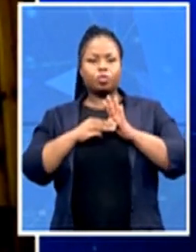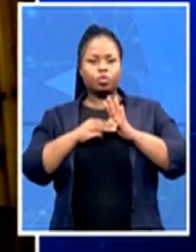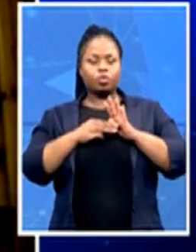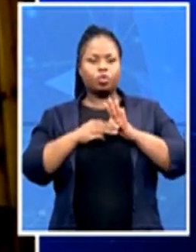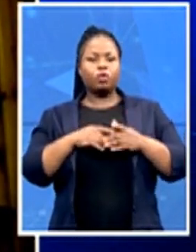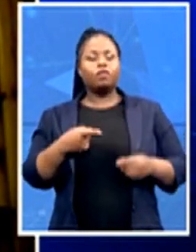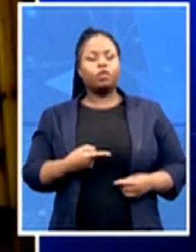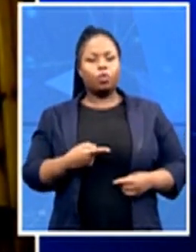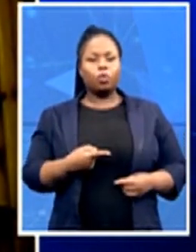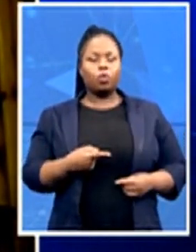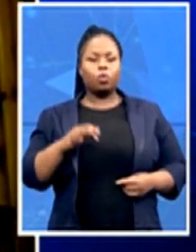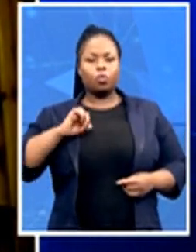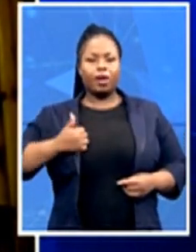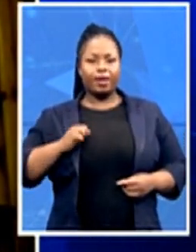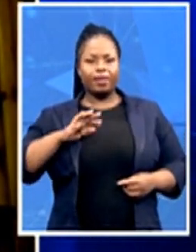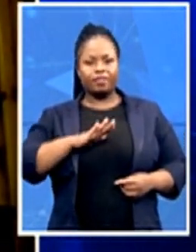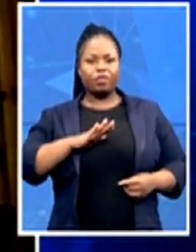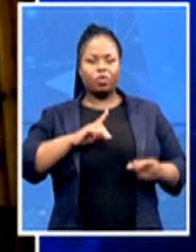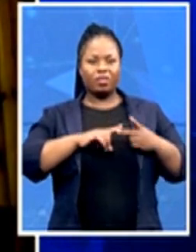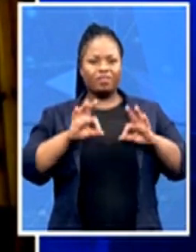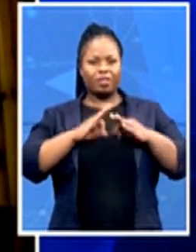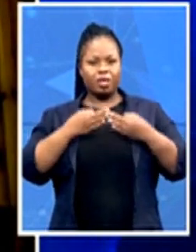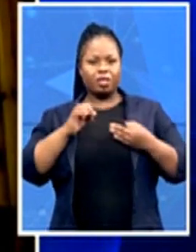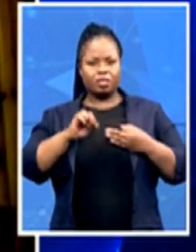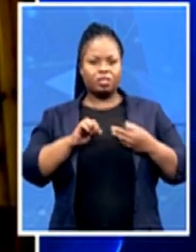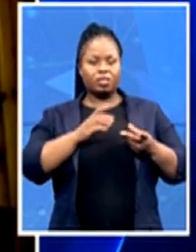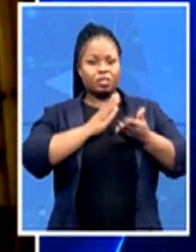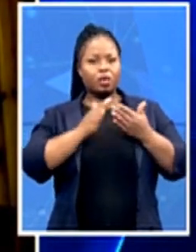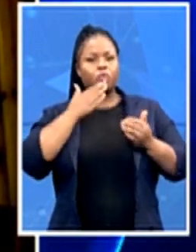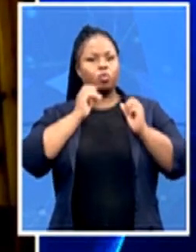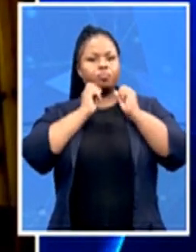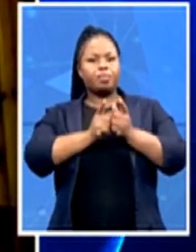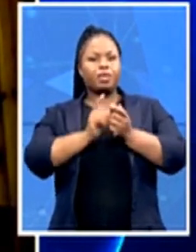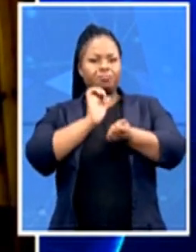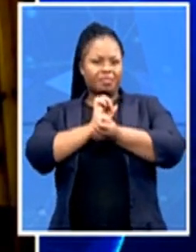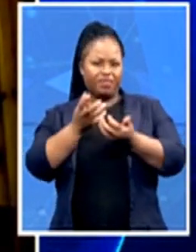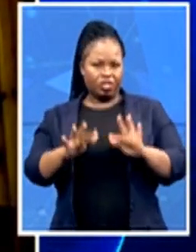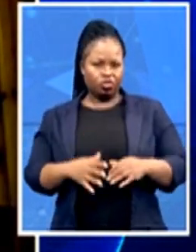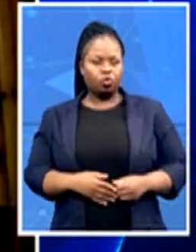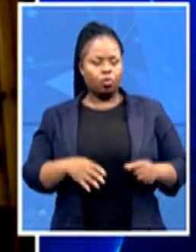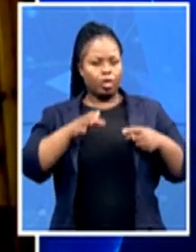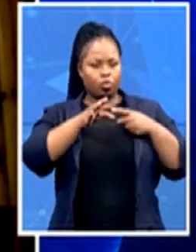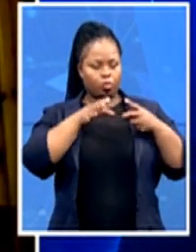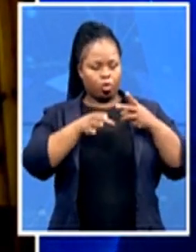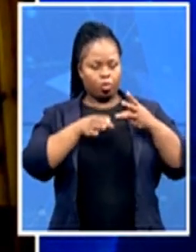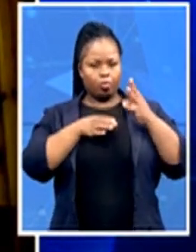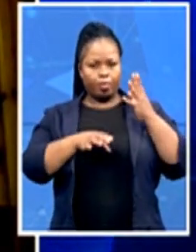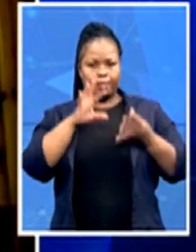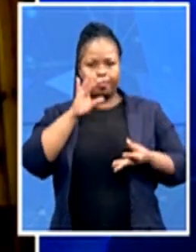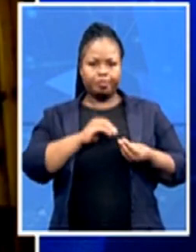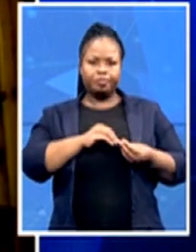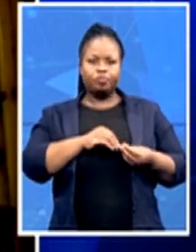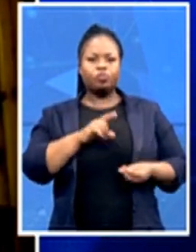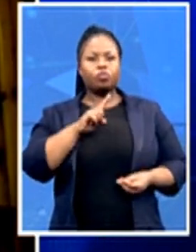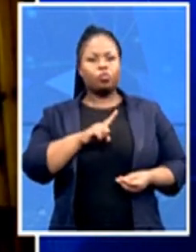the injured and the arrested miners. So it's a group totaling close to 100 or above 100 of people who are